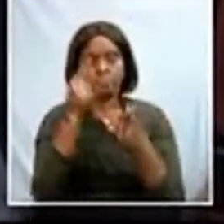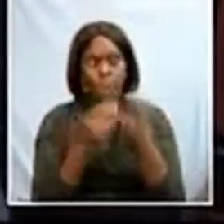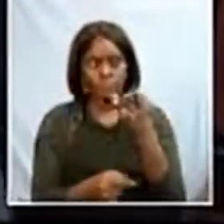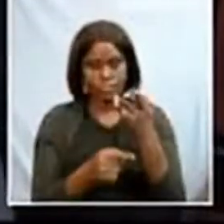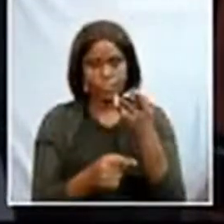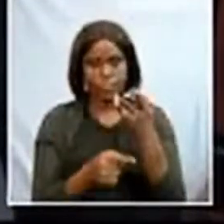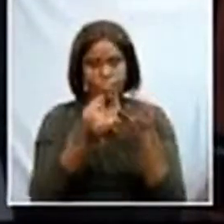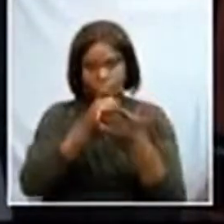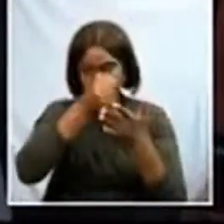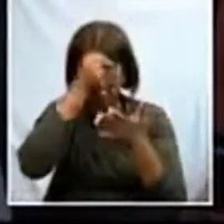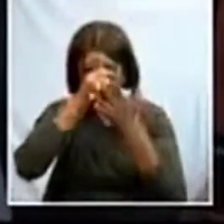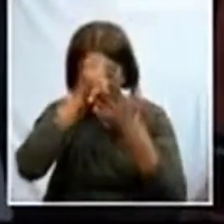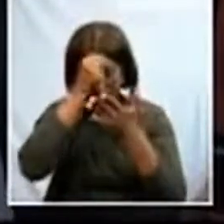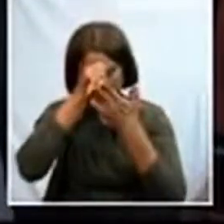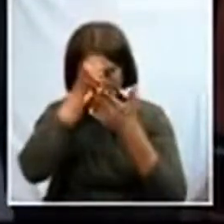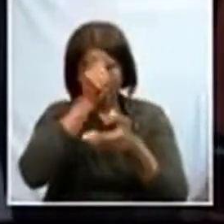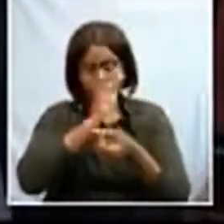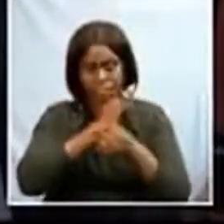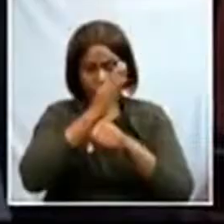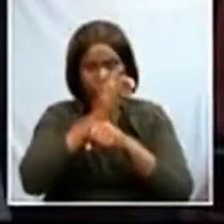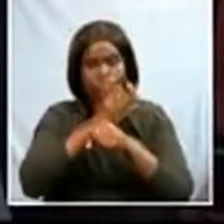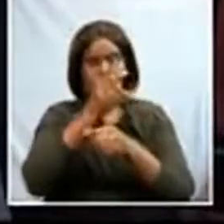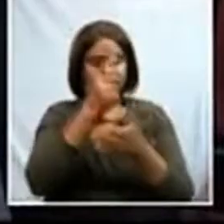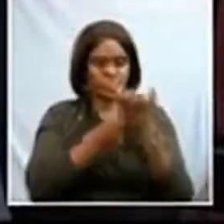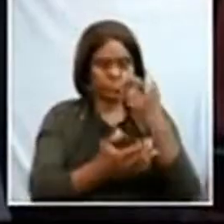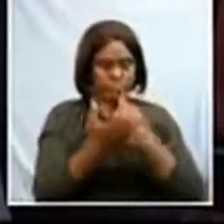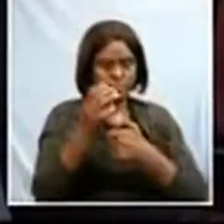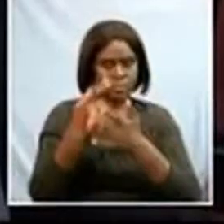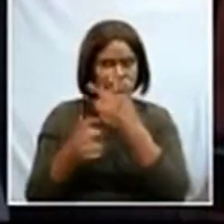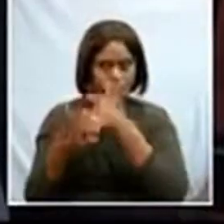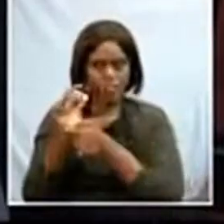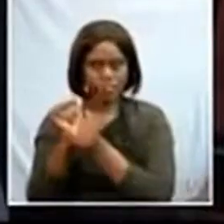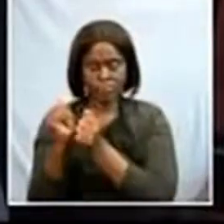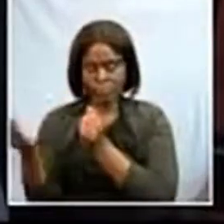the students, after consulting them,